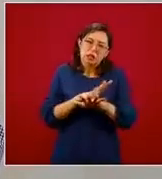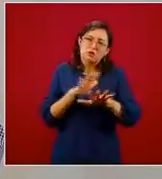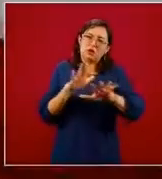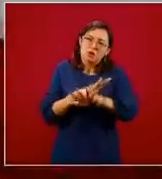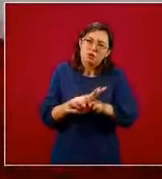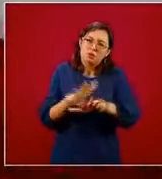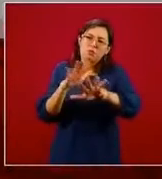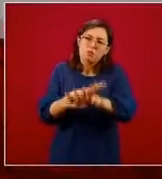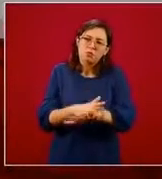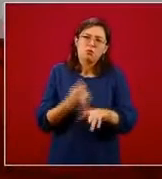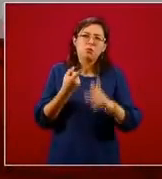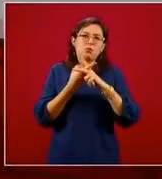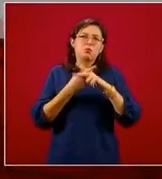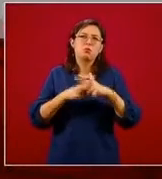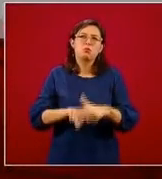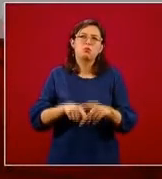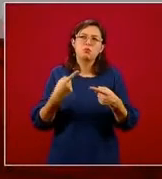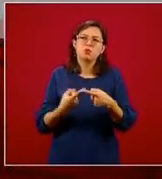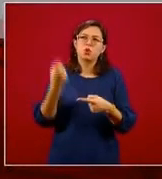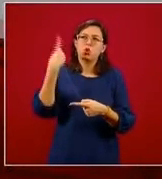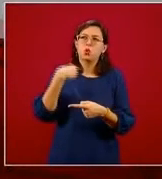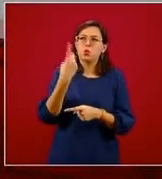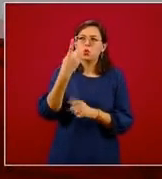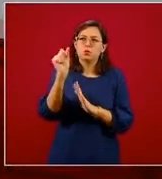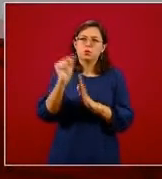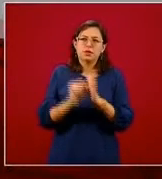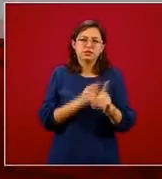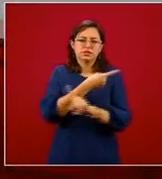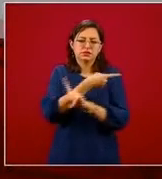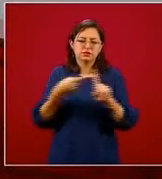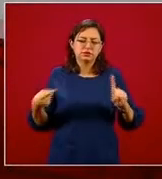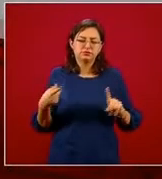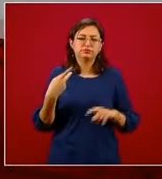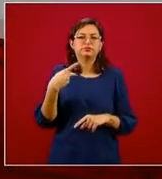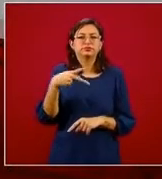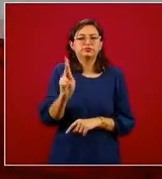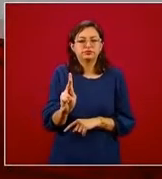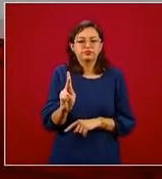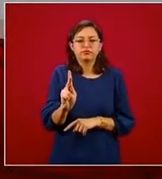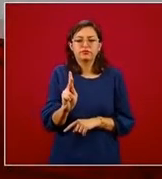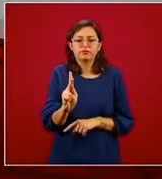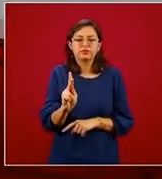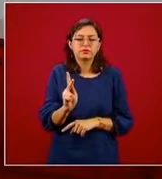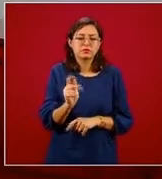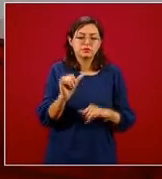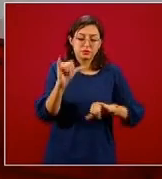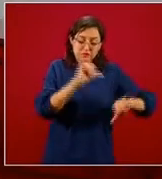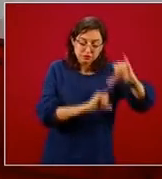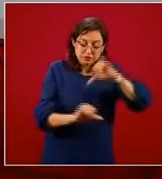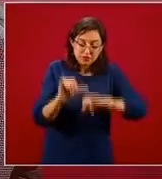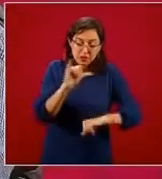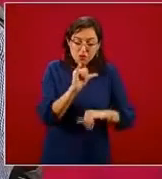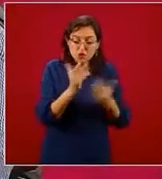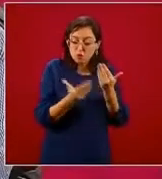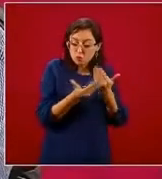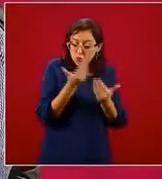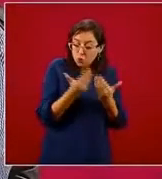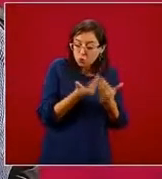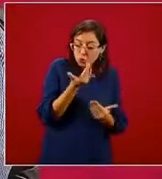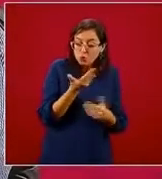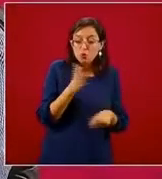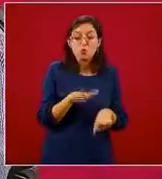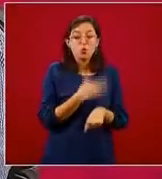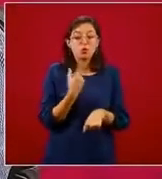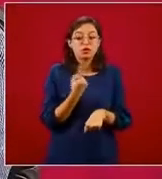So proceso those inició ya dates, hace un mes y well, medio. the Sin process embargo, started about a month fueron and a half pocos ago. primero los laboratorios y And eso then también at tenía que first there ver were con